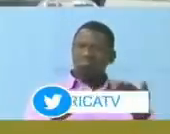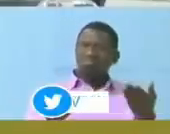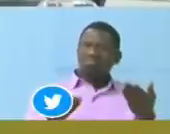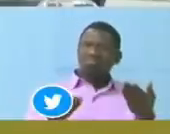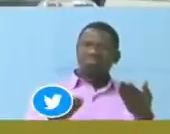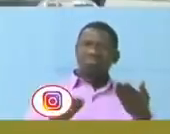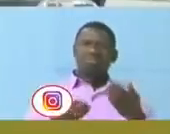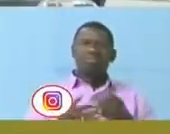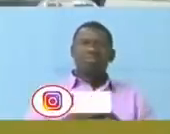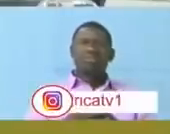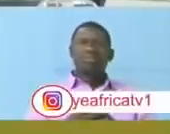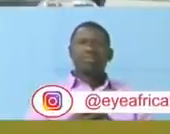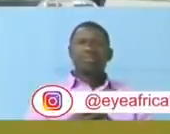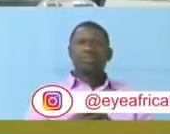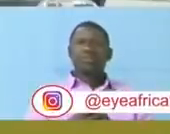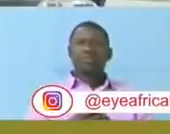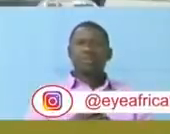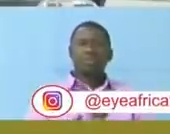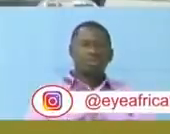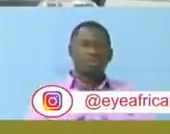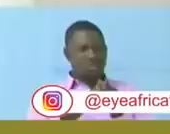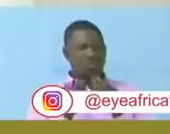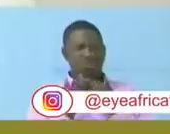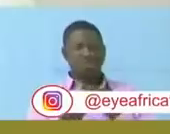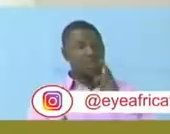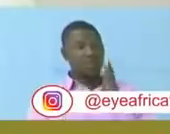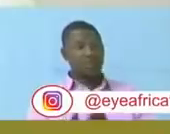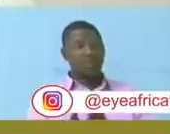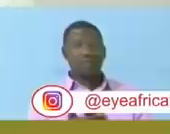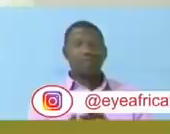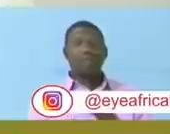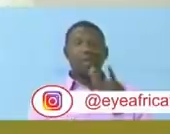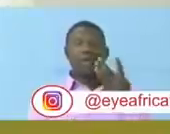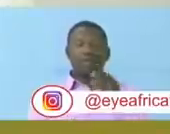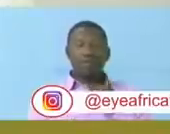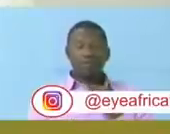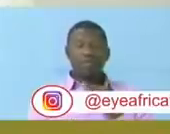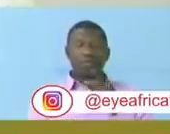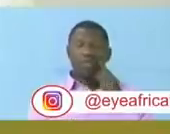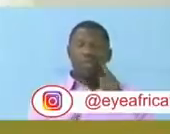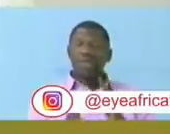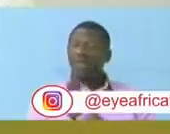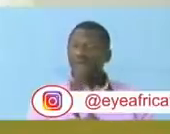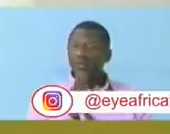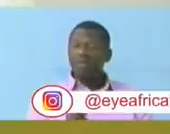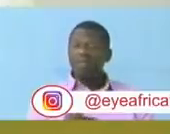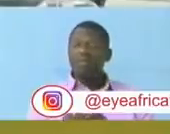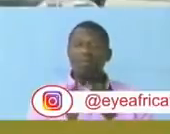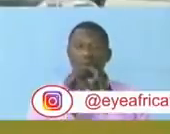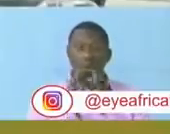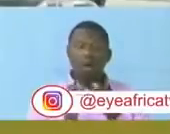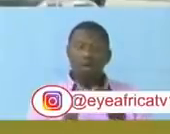don't tax. Give us the facts. Yeah. Don't give us the facts because okay. It may disclose the person's yeah. name. So